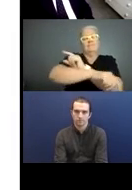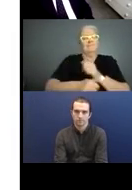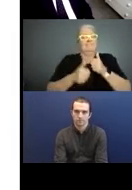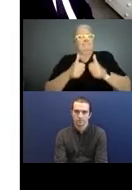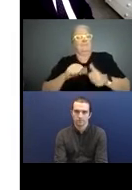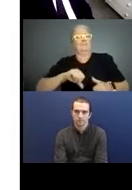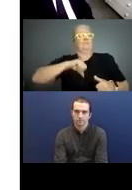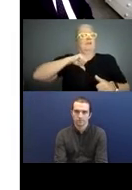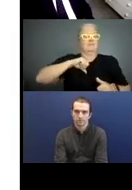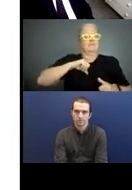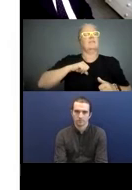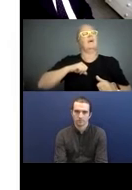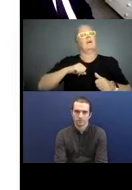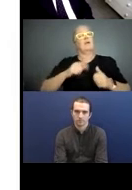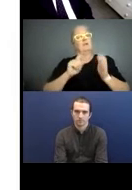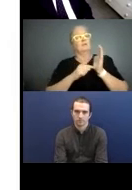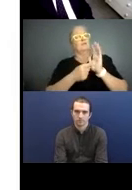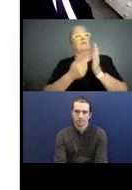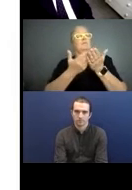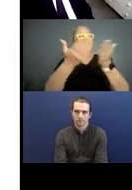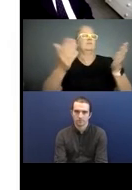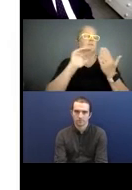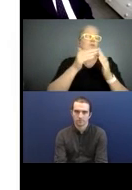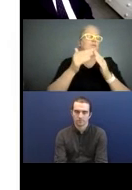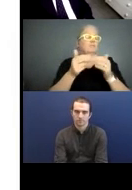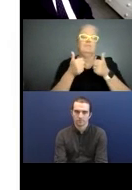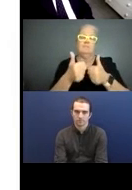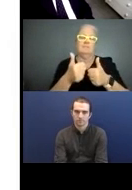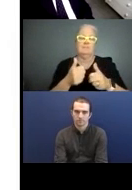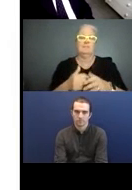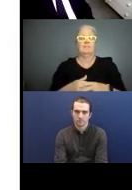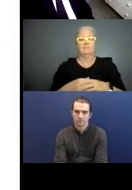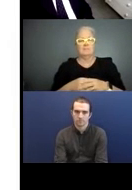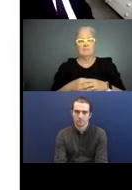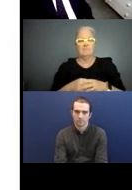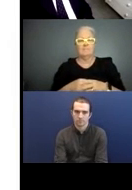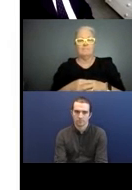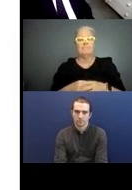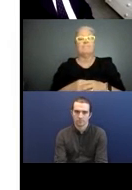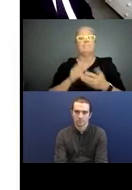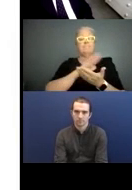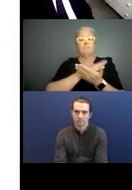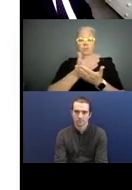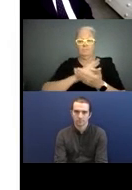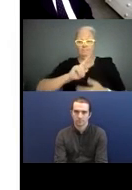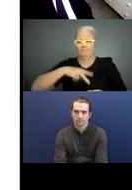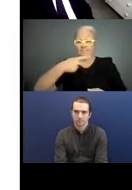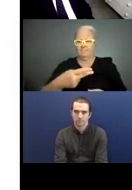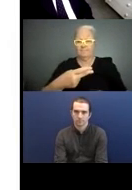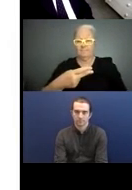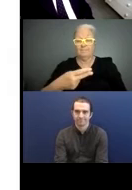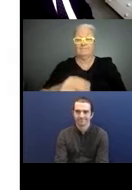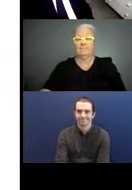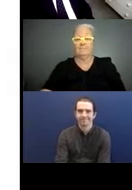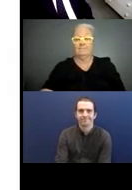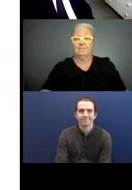an accommodation problem, but we used to place our learners' completed task on the chalkboard so that even the